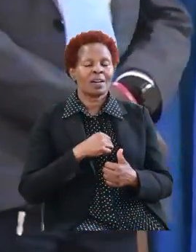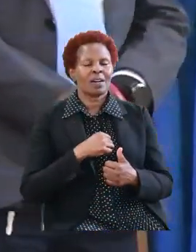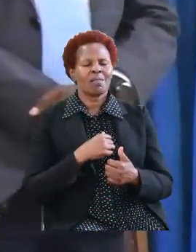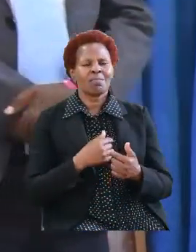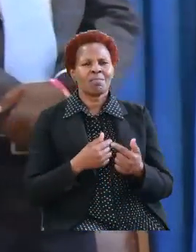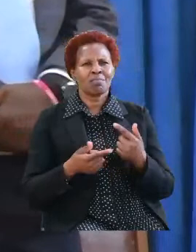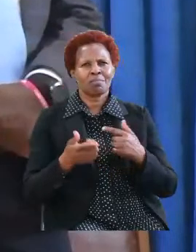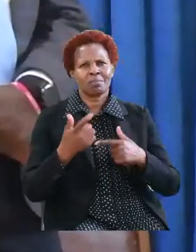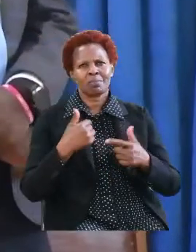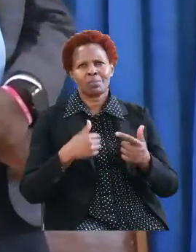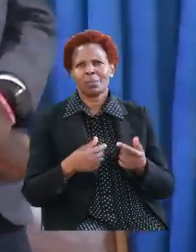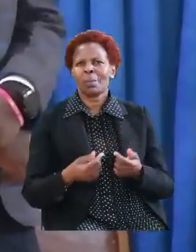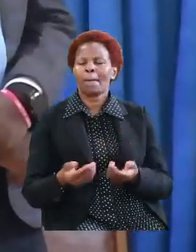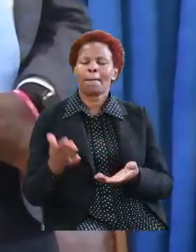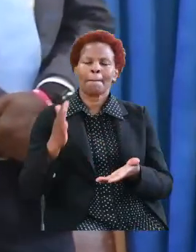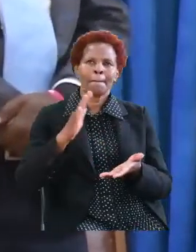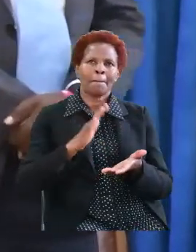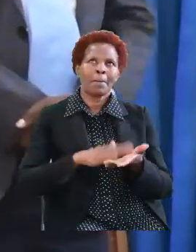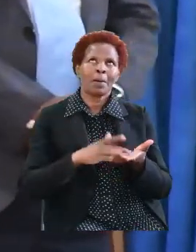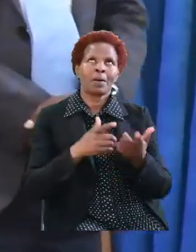narudi,